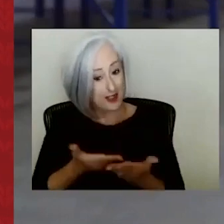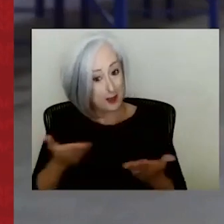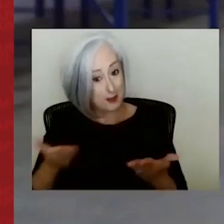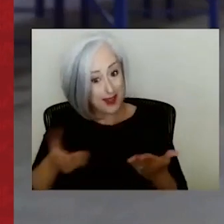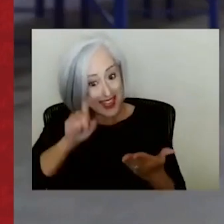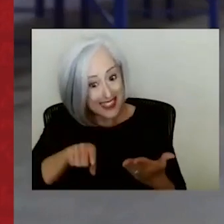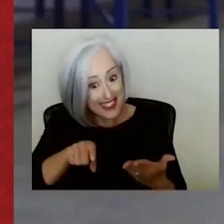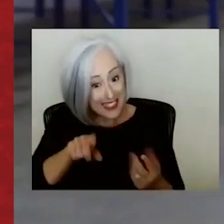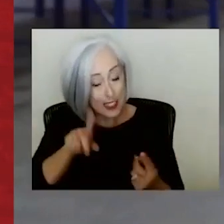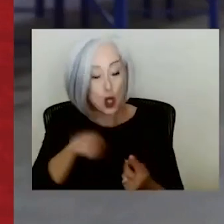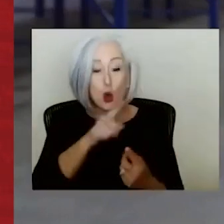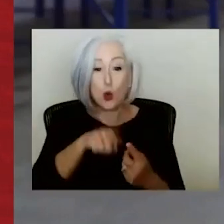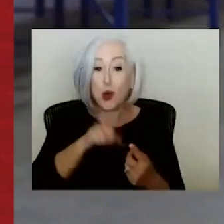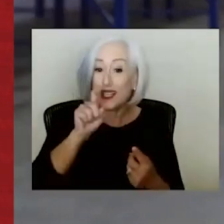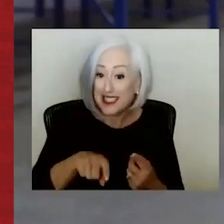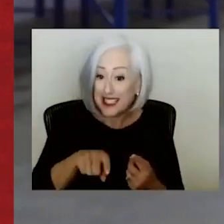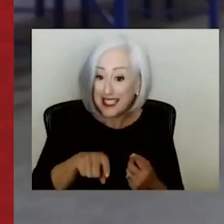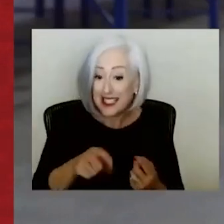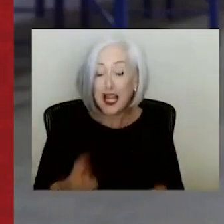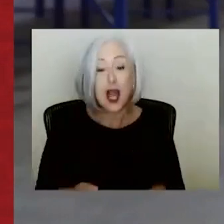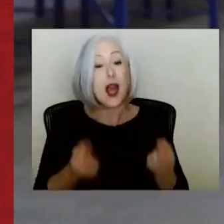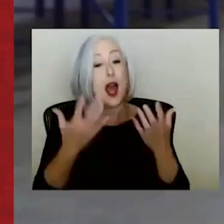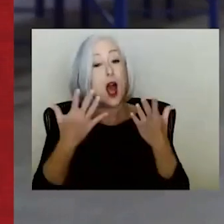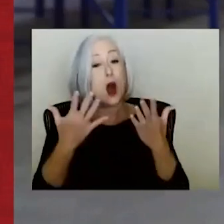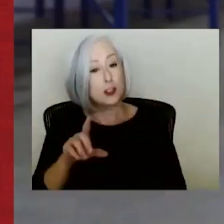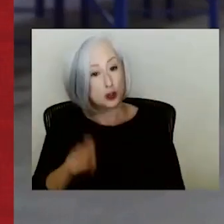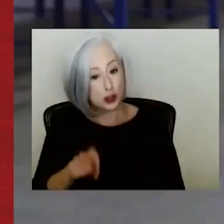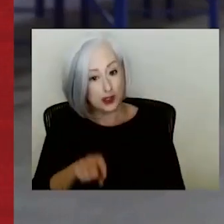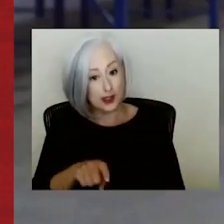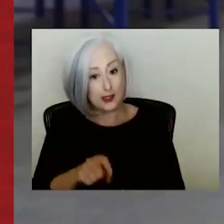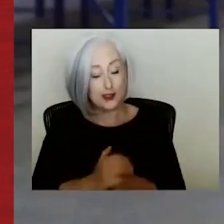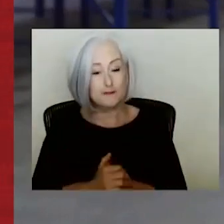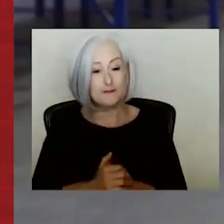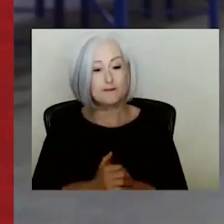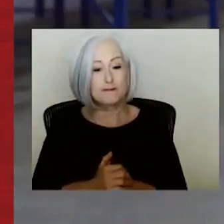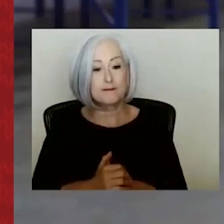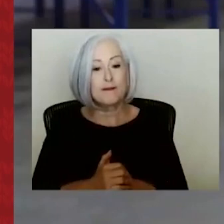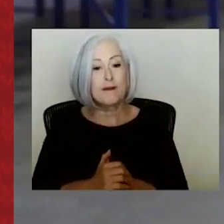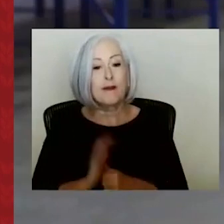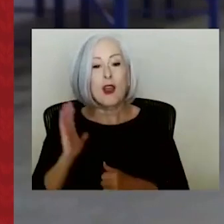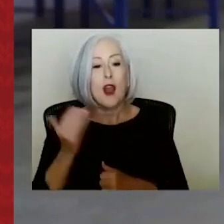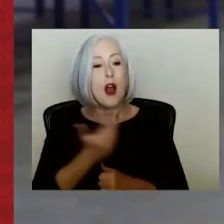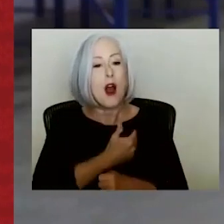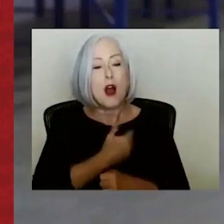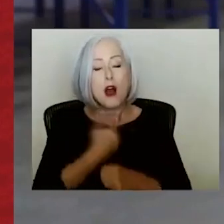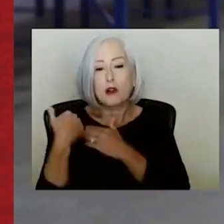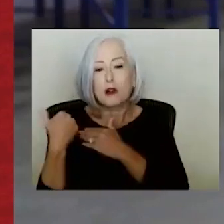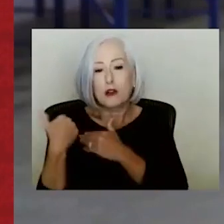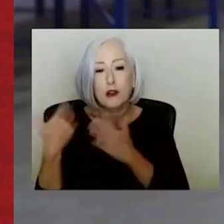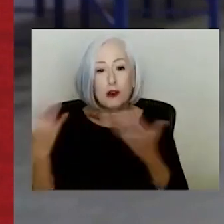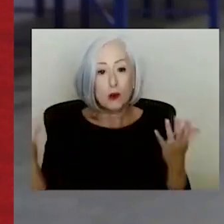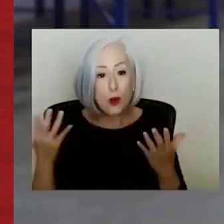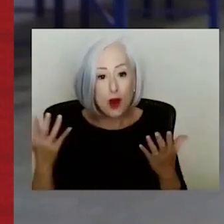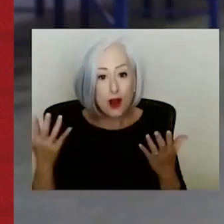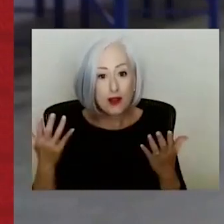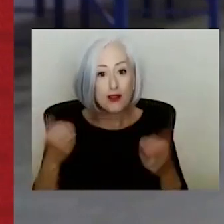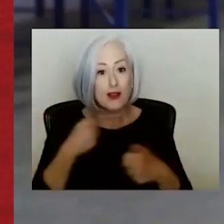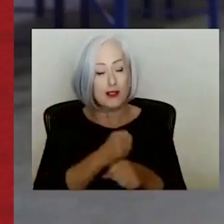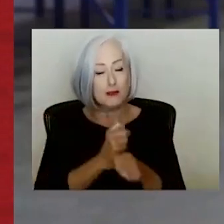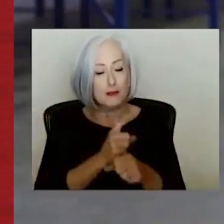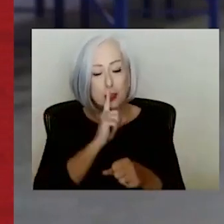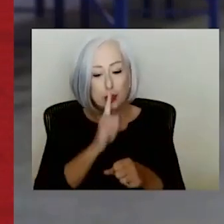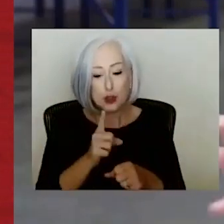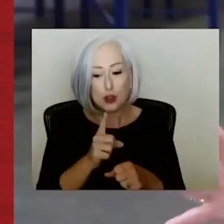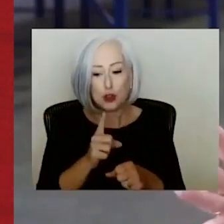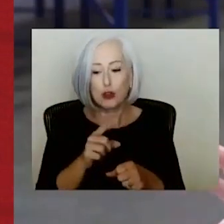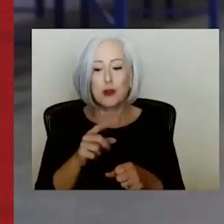them, how much they need. And our job is to make sure no one has to worry about that. We need to worry about